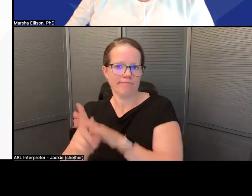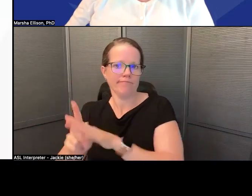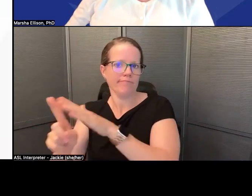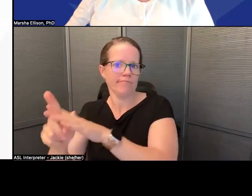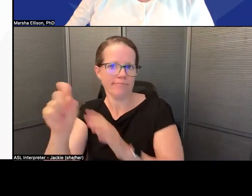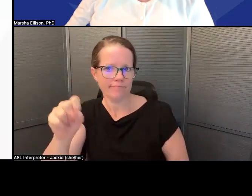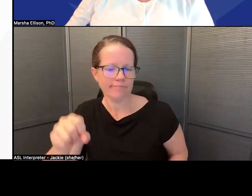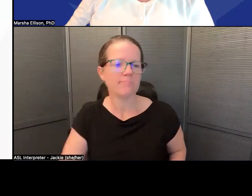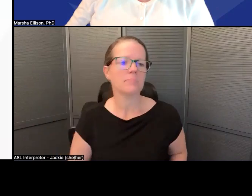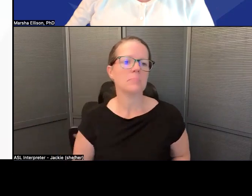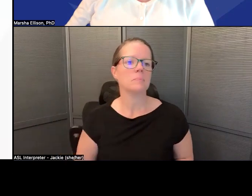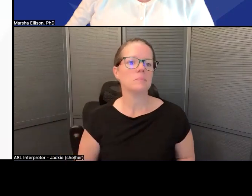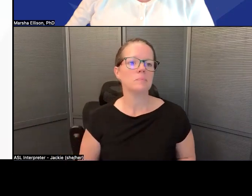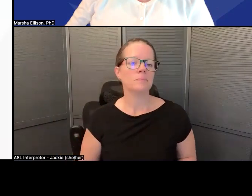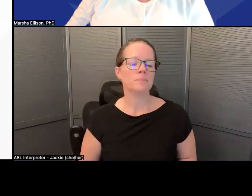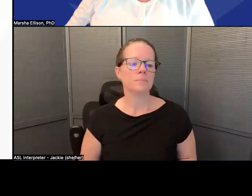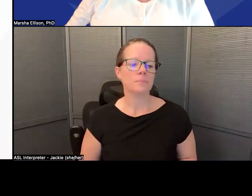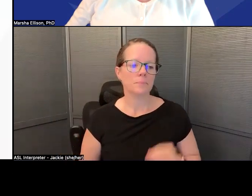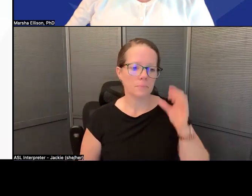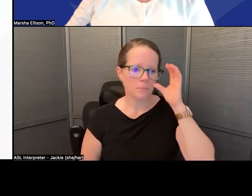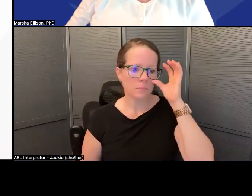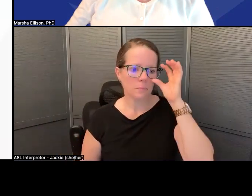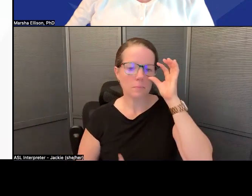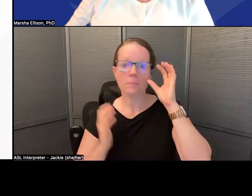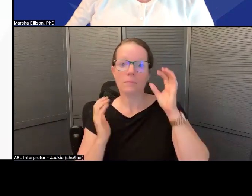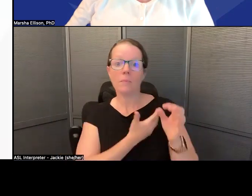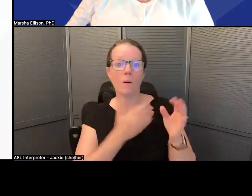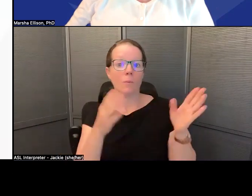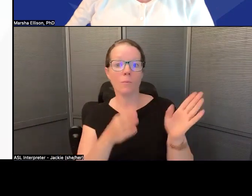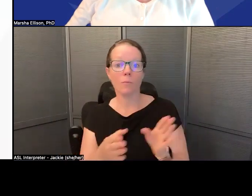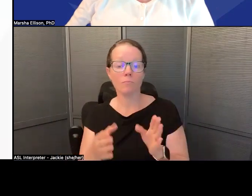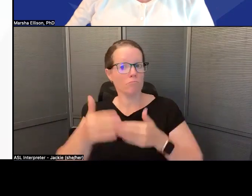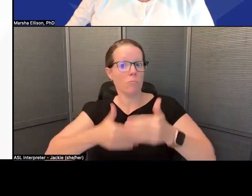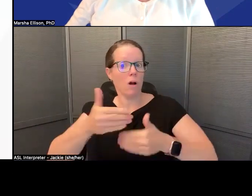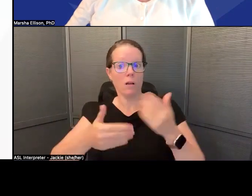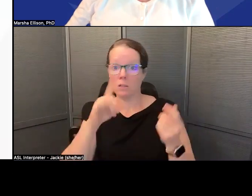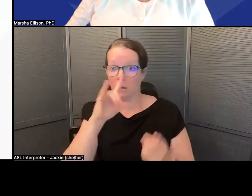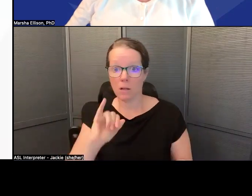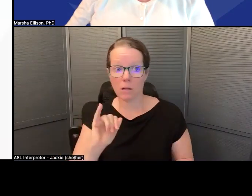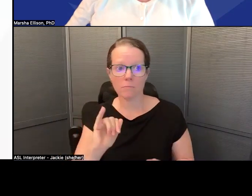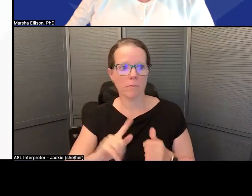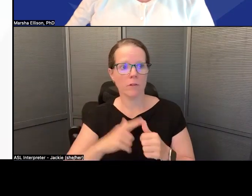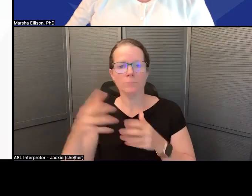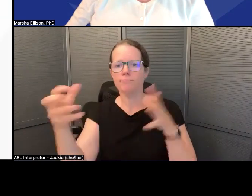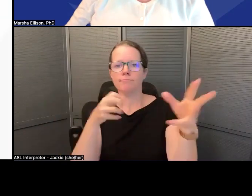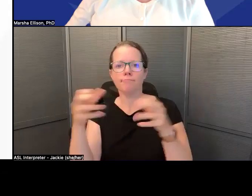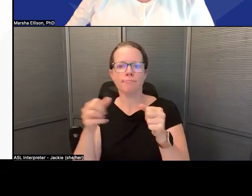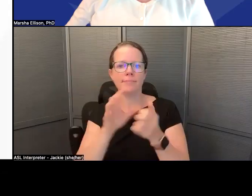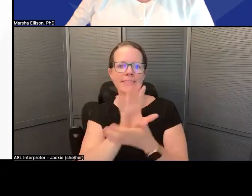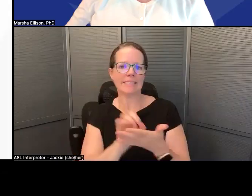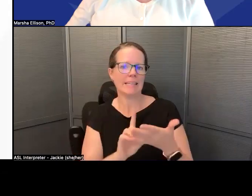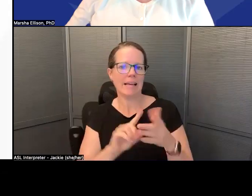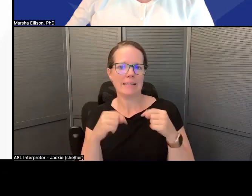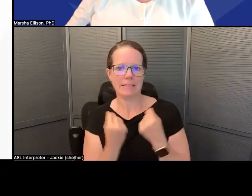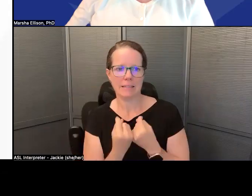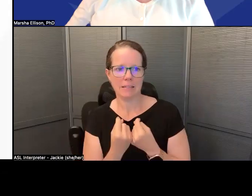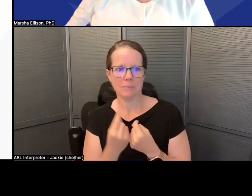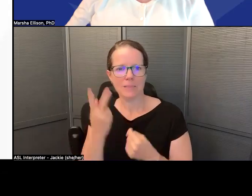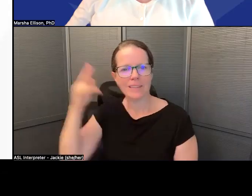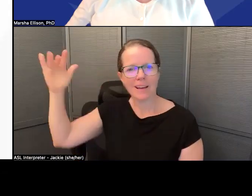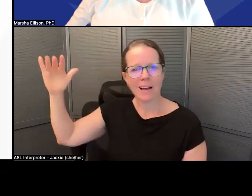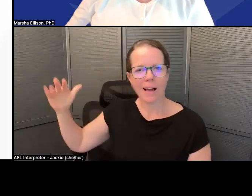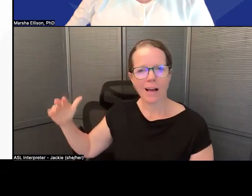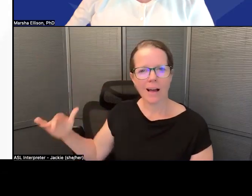Our process was to develop a design team, and you could see the various agencies that participated